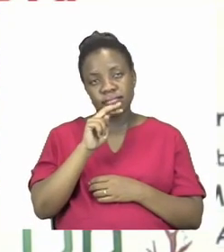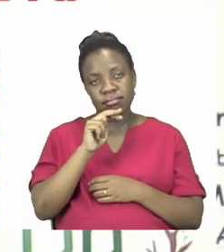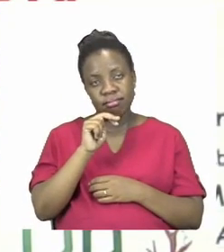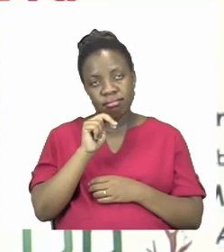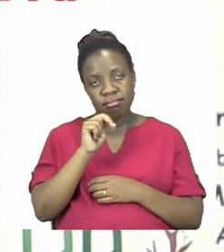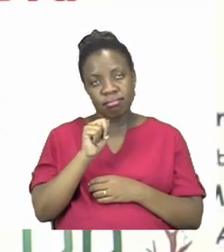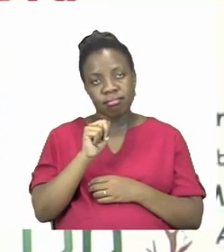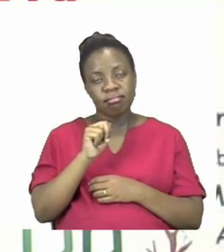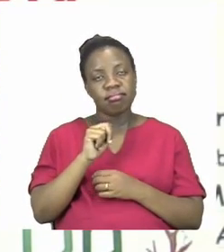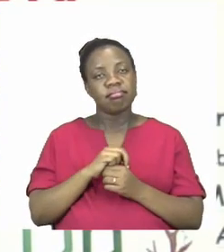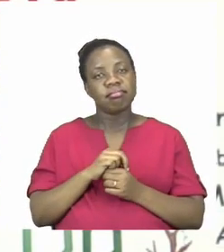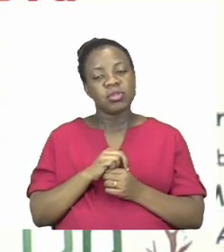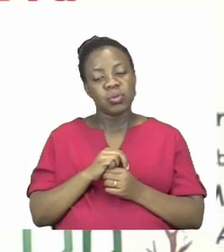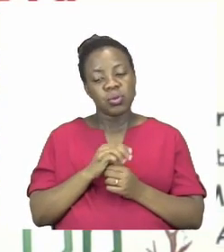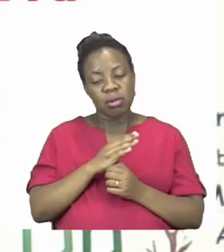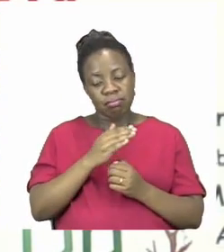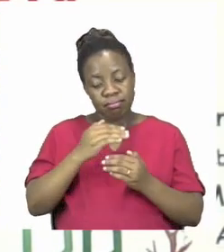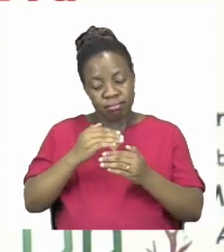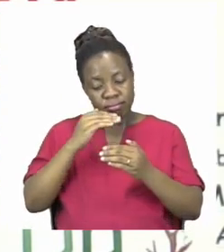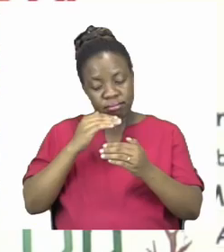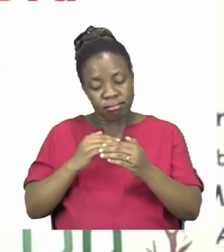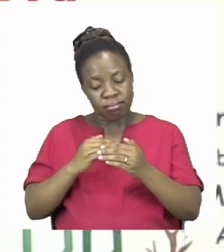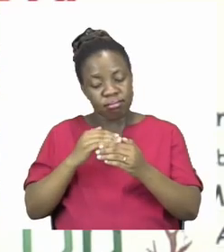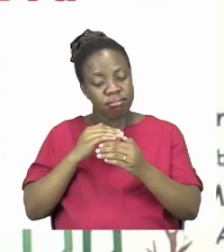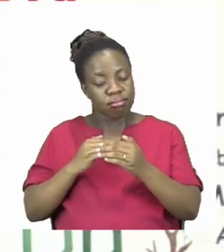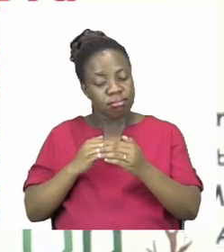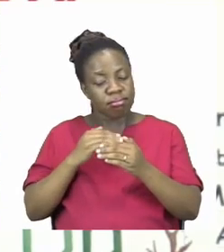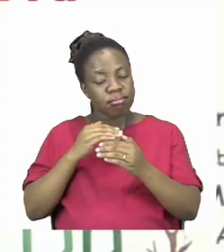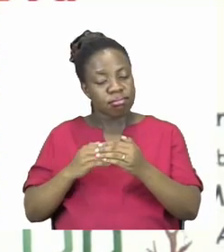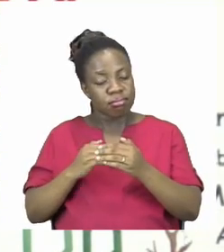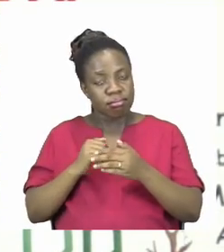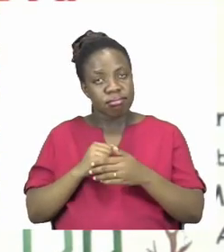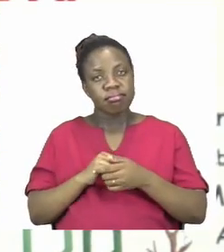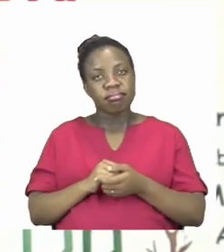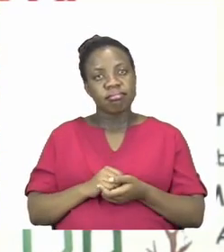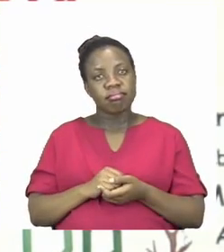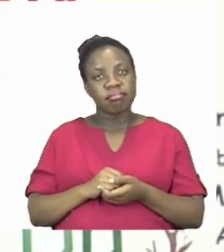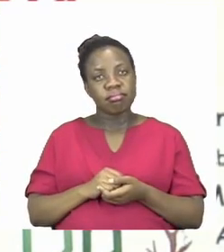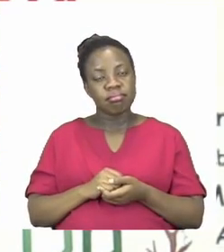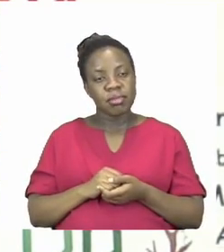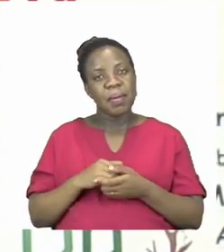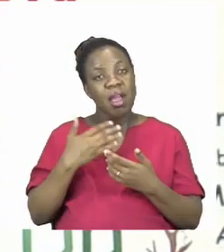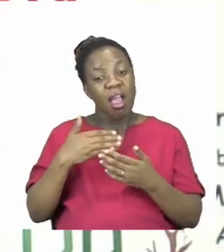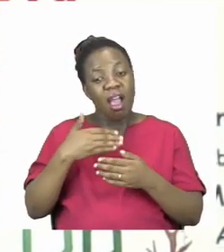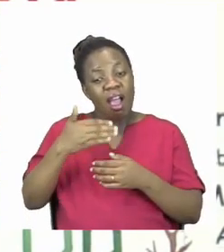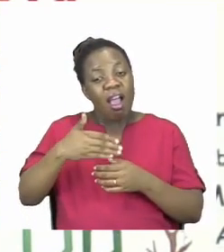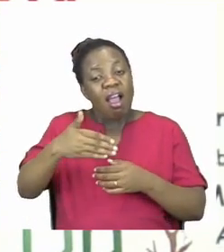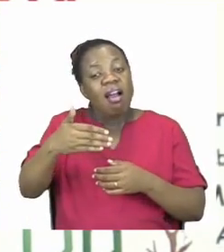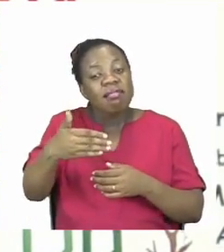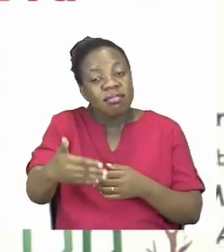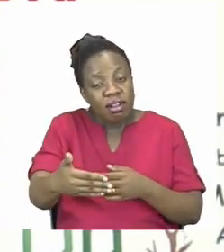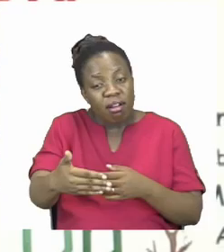the next step. You can use the word afterwards or next for